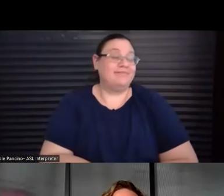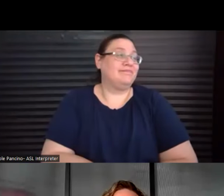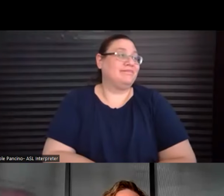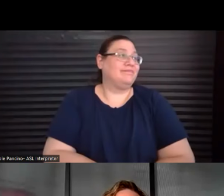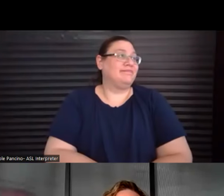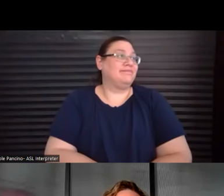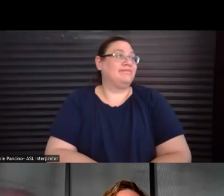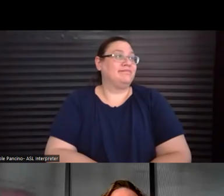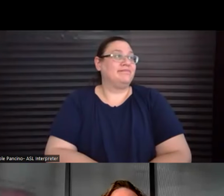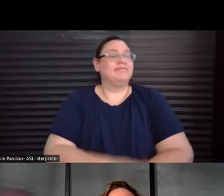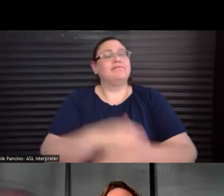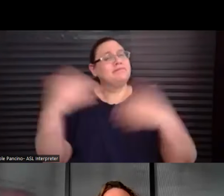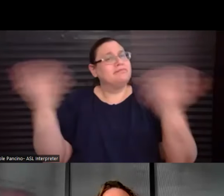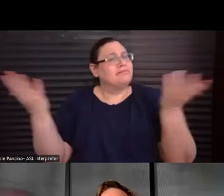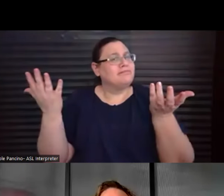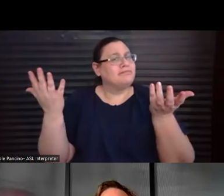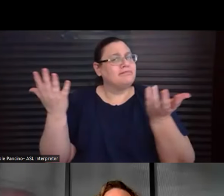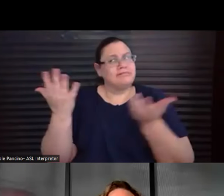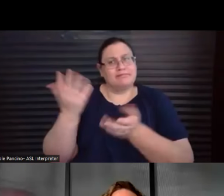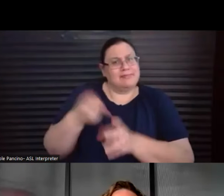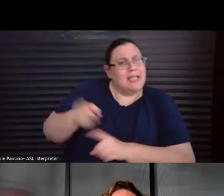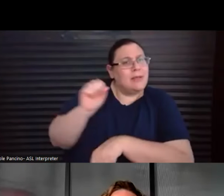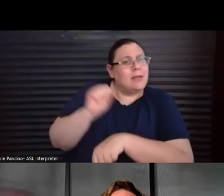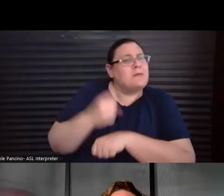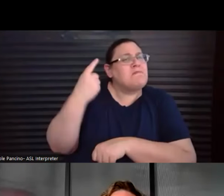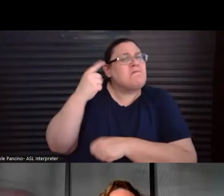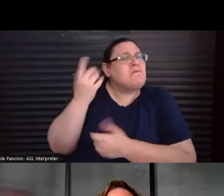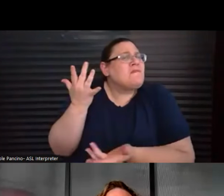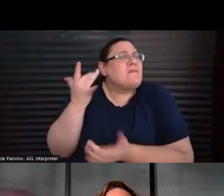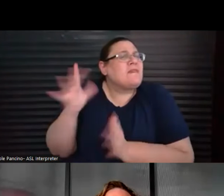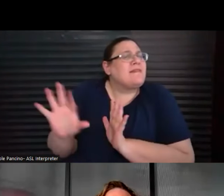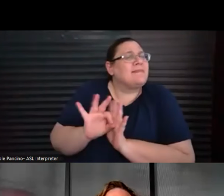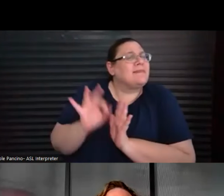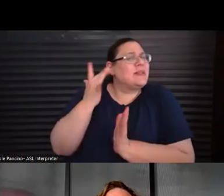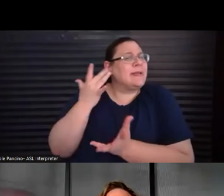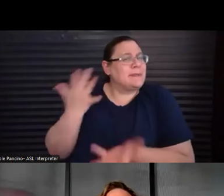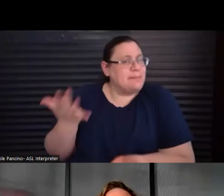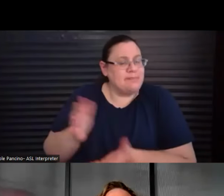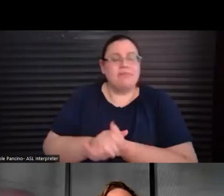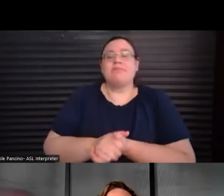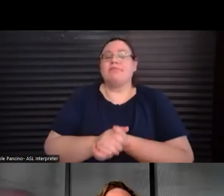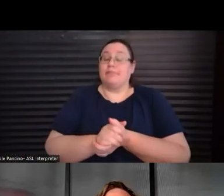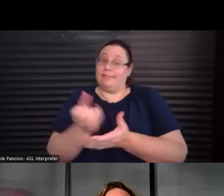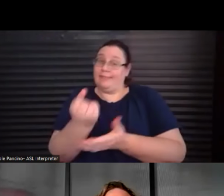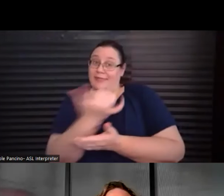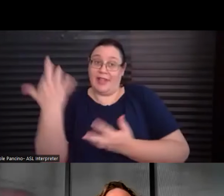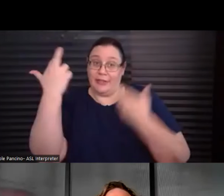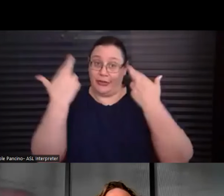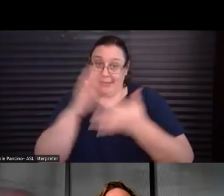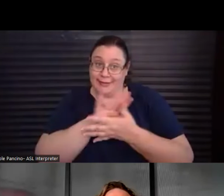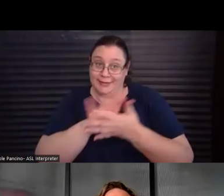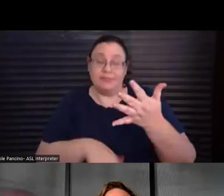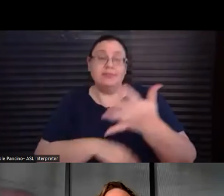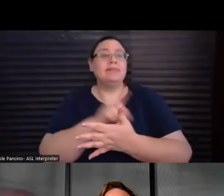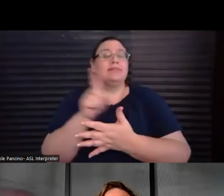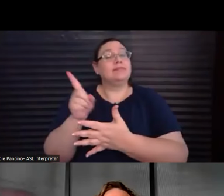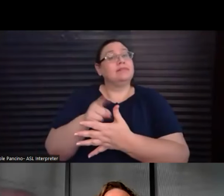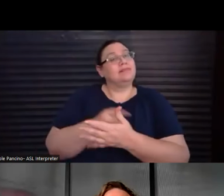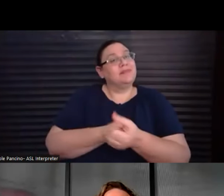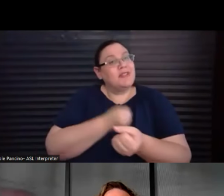So why use customized employment? Well, there are several reasons. First, it supports people